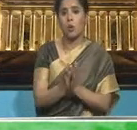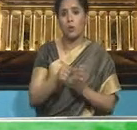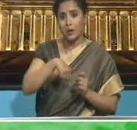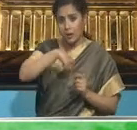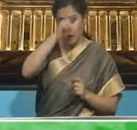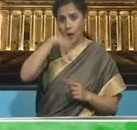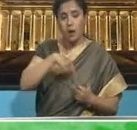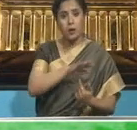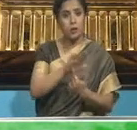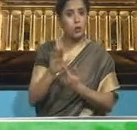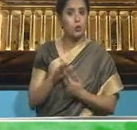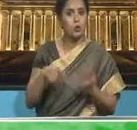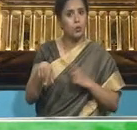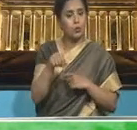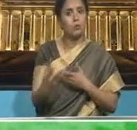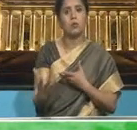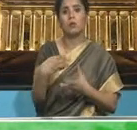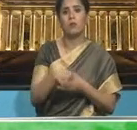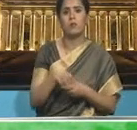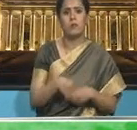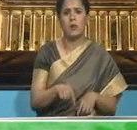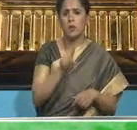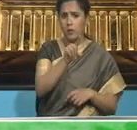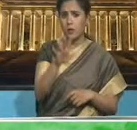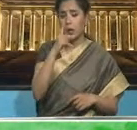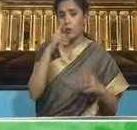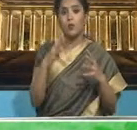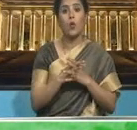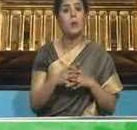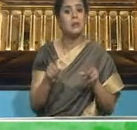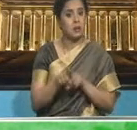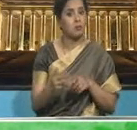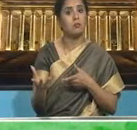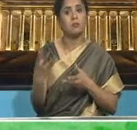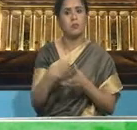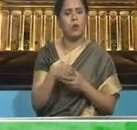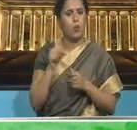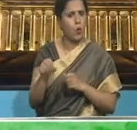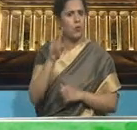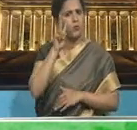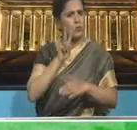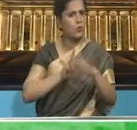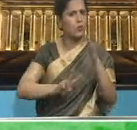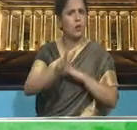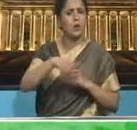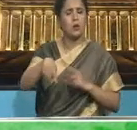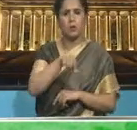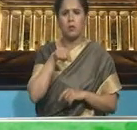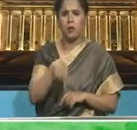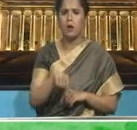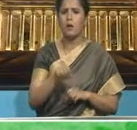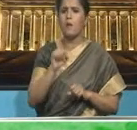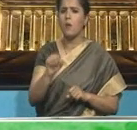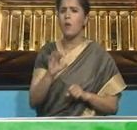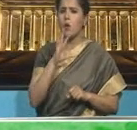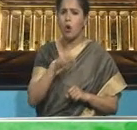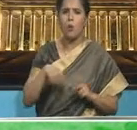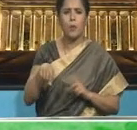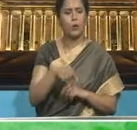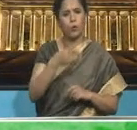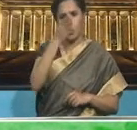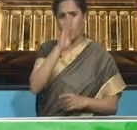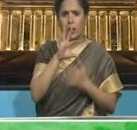India, and that they included 15 women too. Their vision as enshrined in the Constitution has